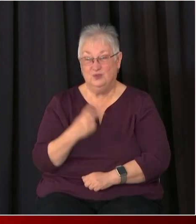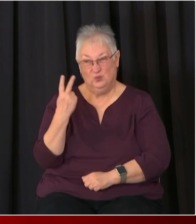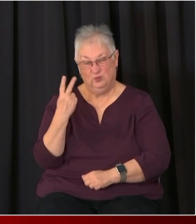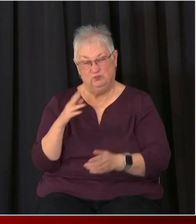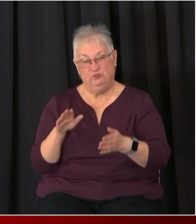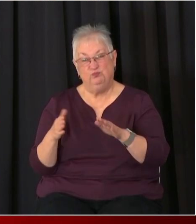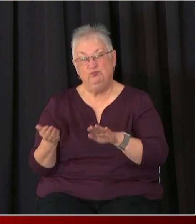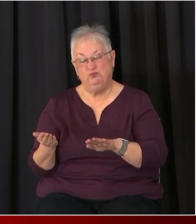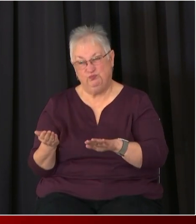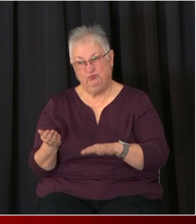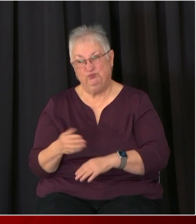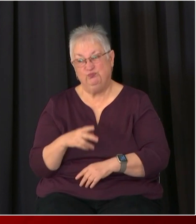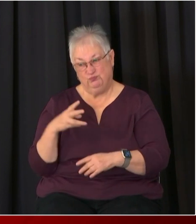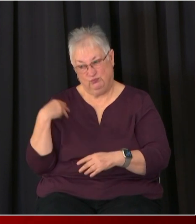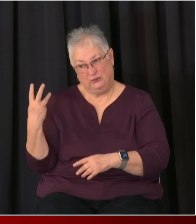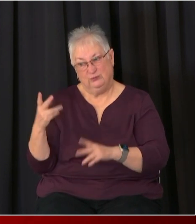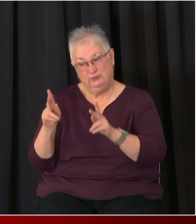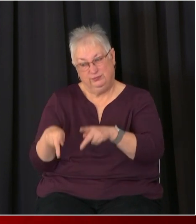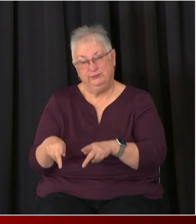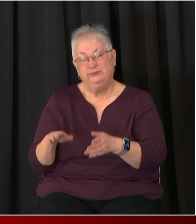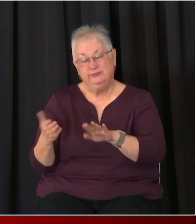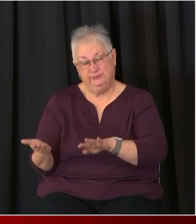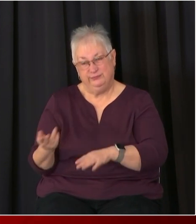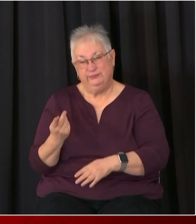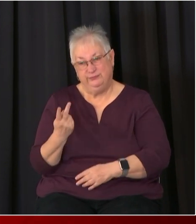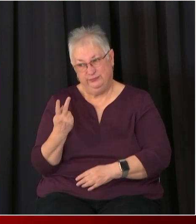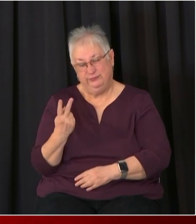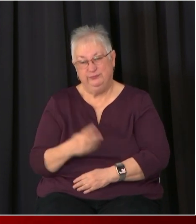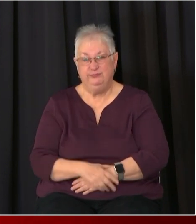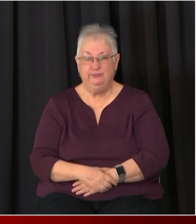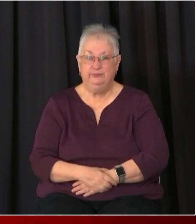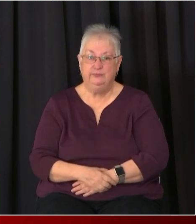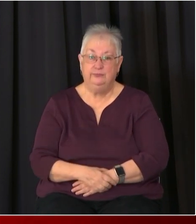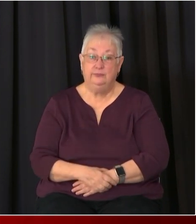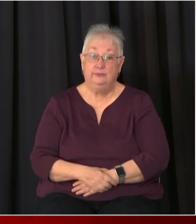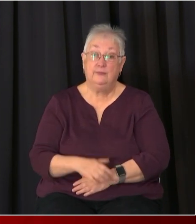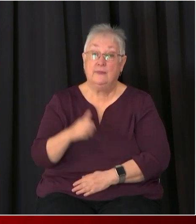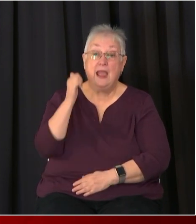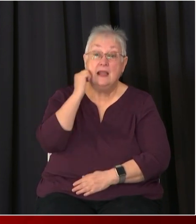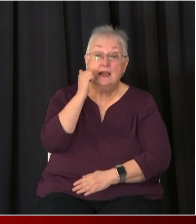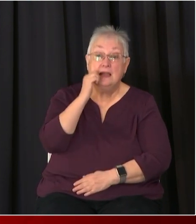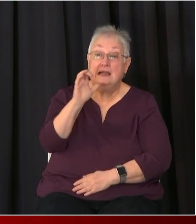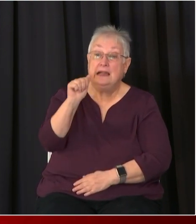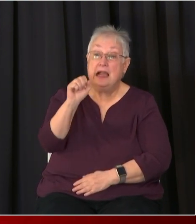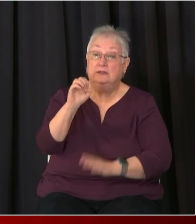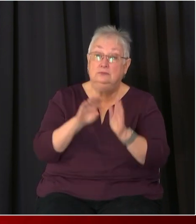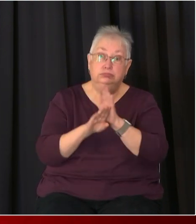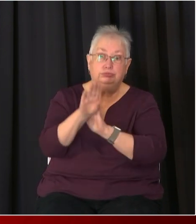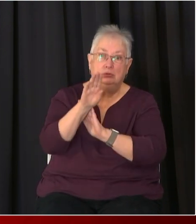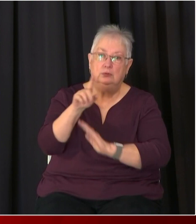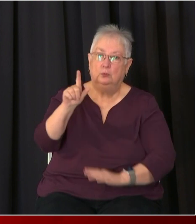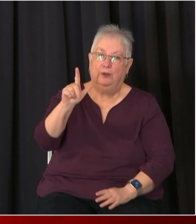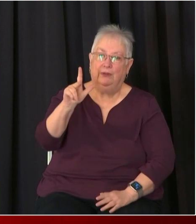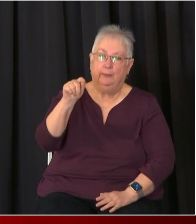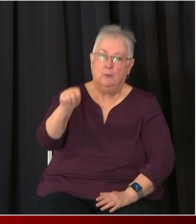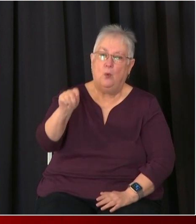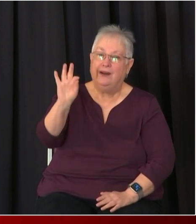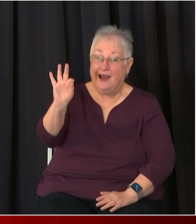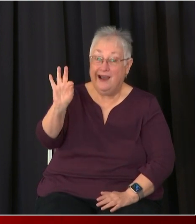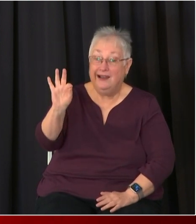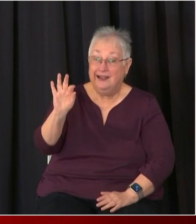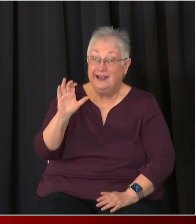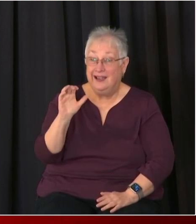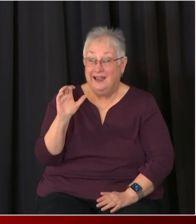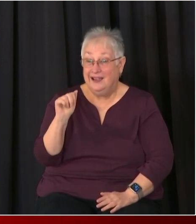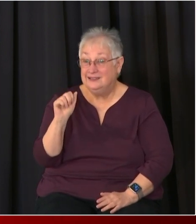Washingtonians who succumbed to the virus. Our daily case rate is 23.9 cases per 100,000 people, and